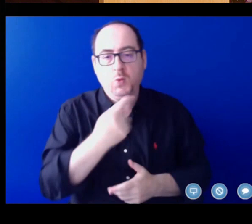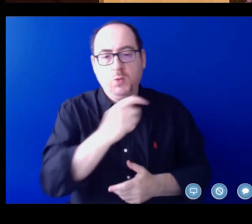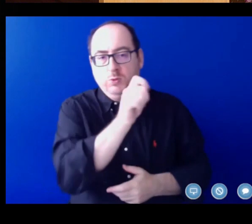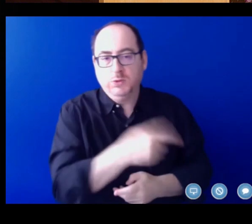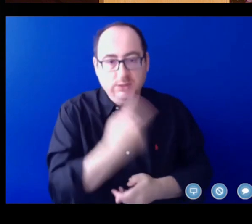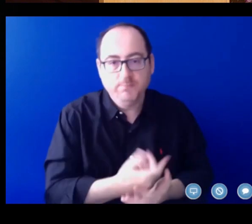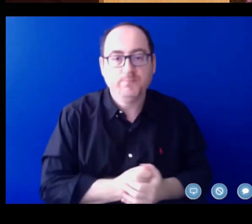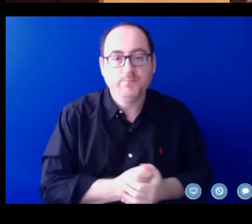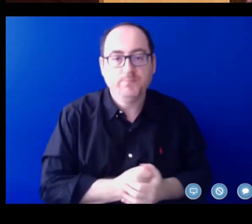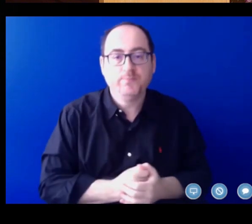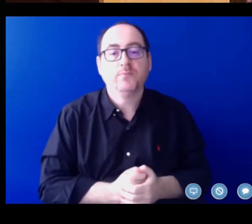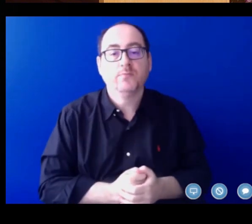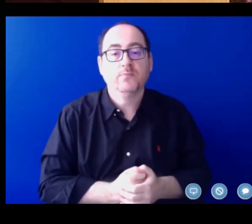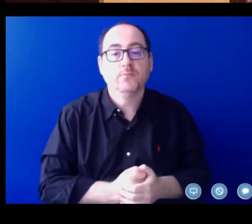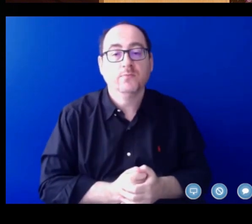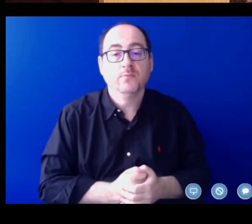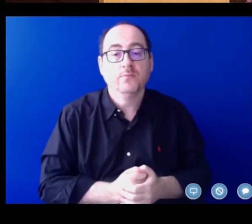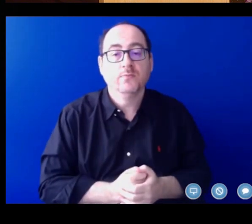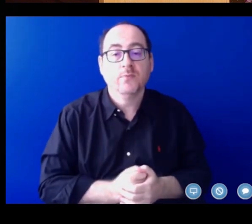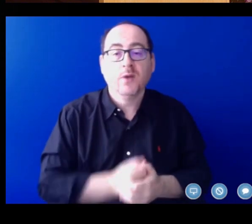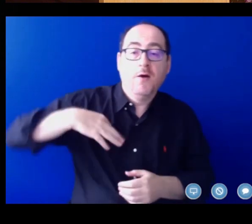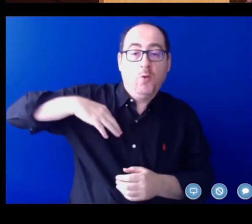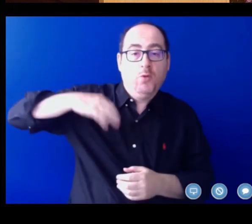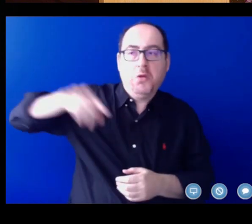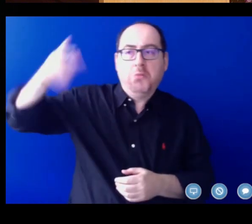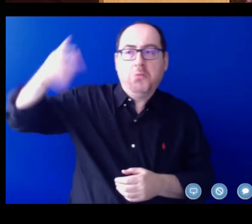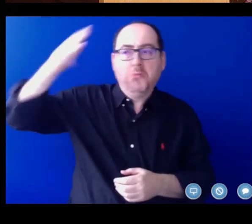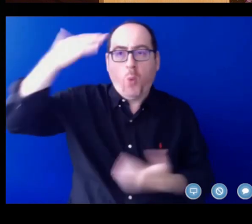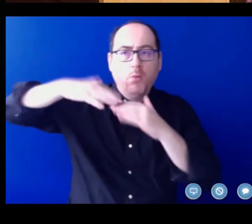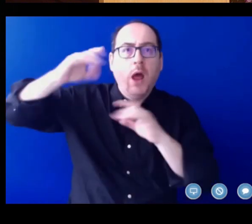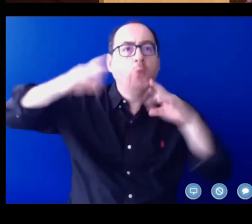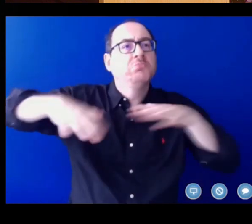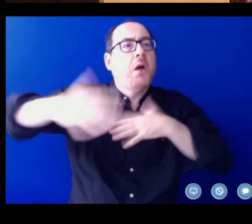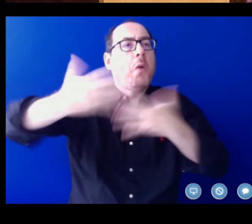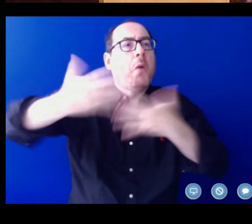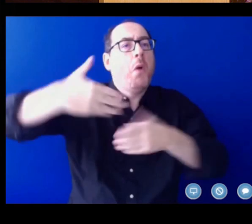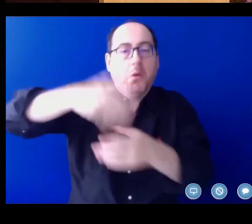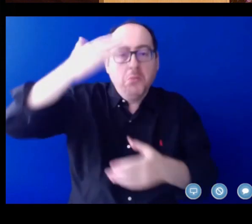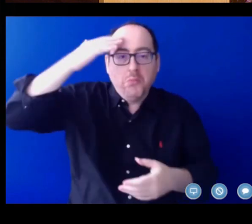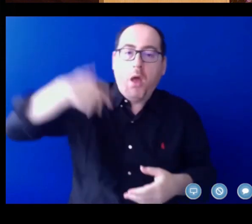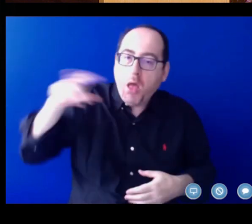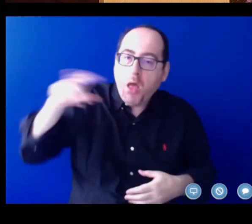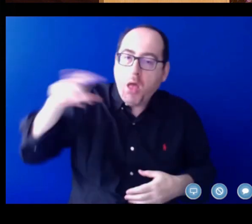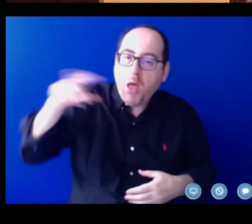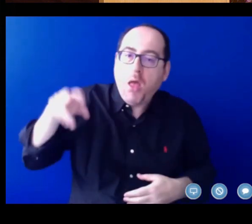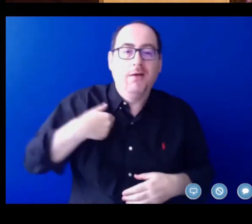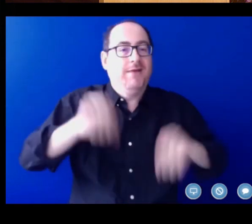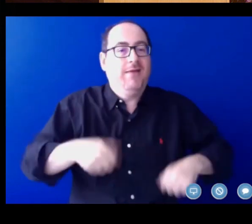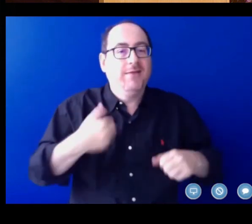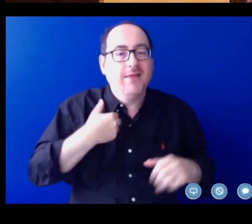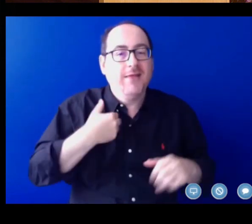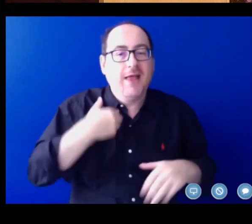volunteers know a lot of Australia. That's the thing. You can find a job off them and you can learn more English because they speak English. You can speak English with them.